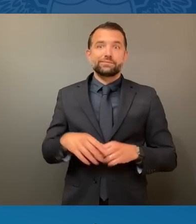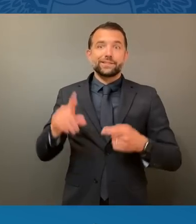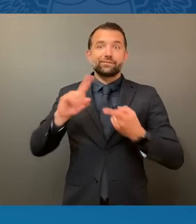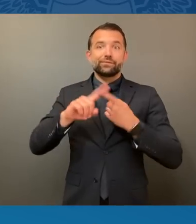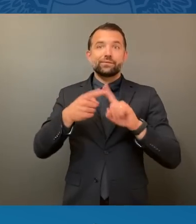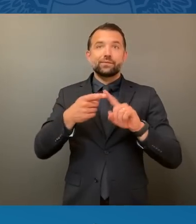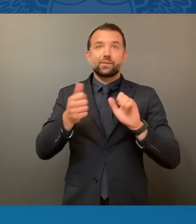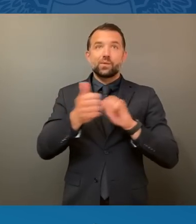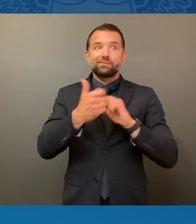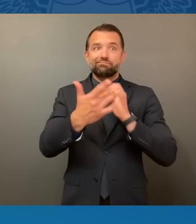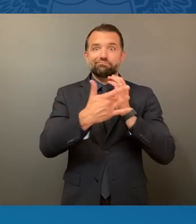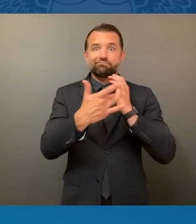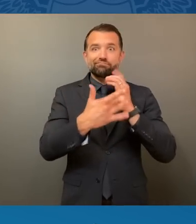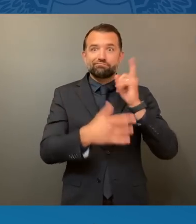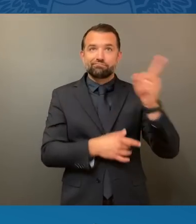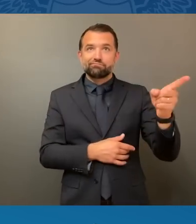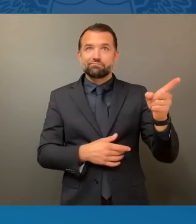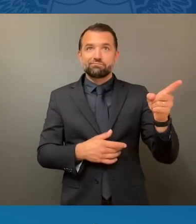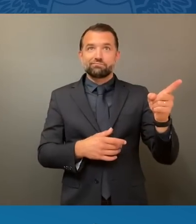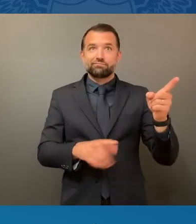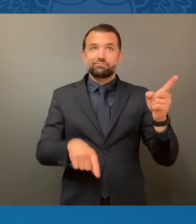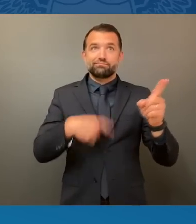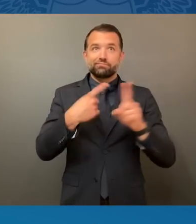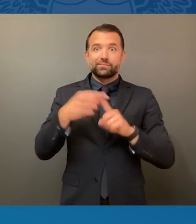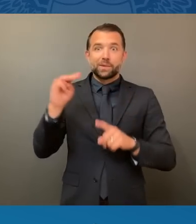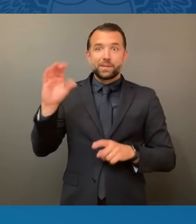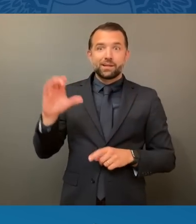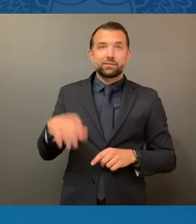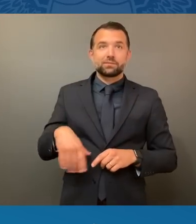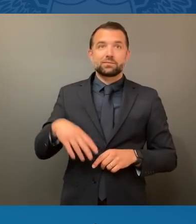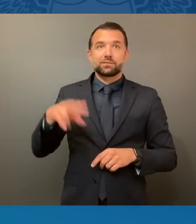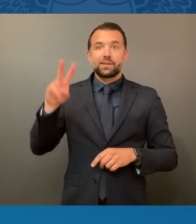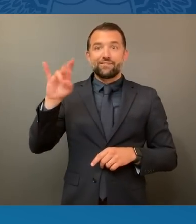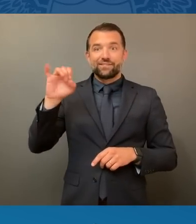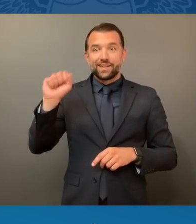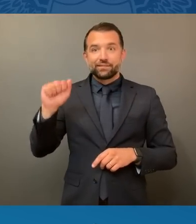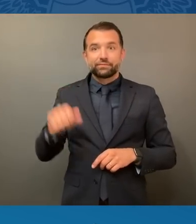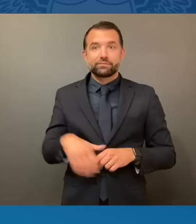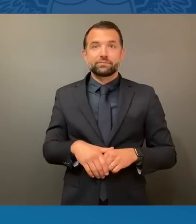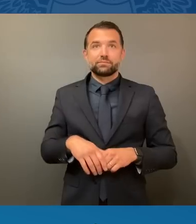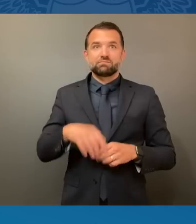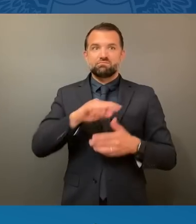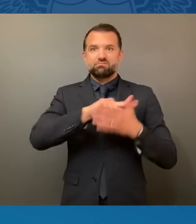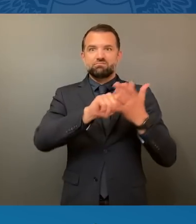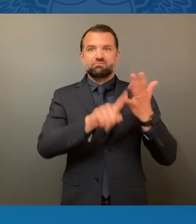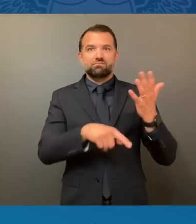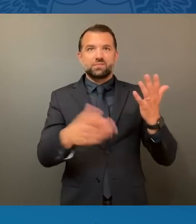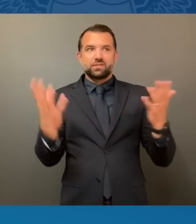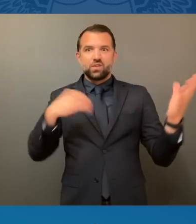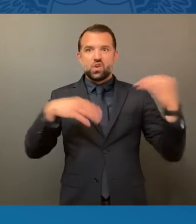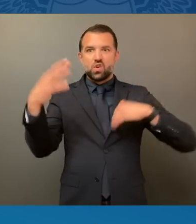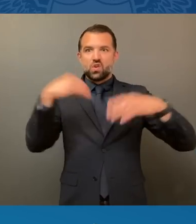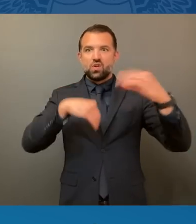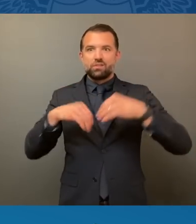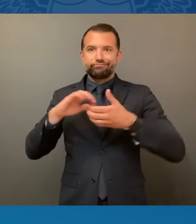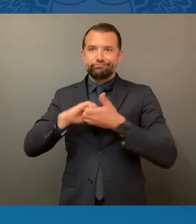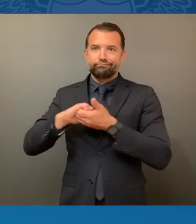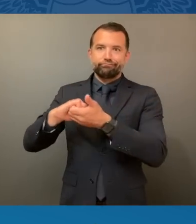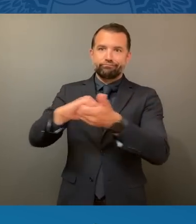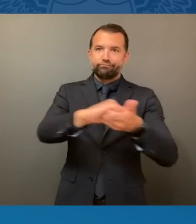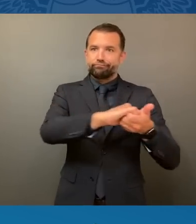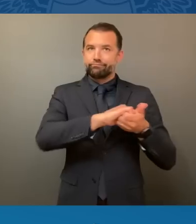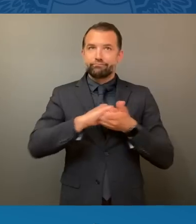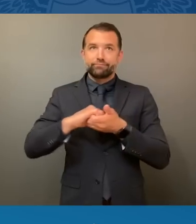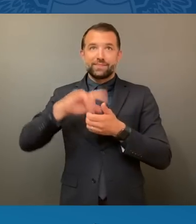but in MasterCard, Visa. Right. All of these folks coming together. And the beauty of a public-private Yes. partnership is